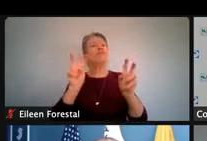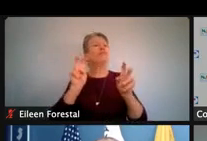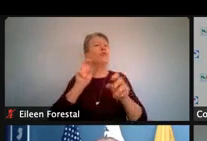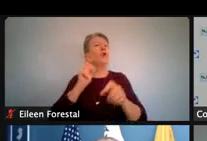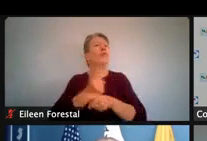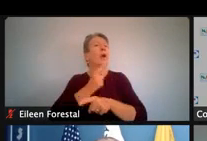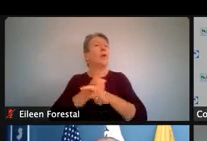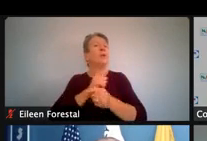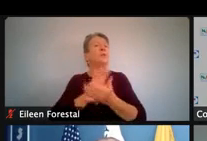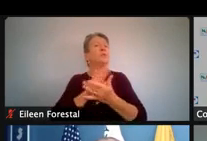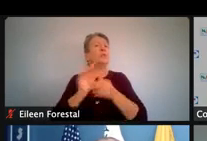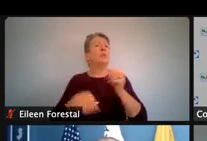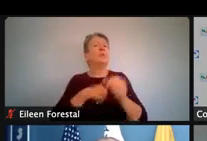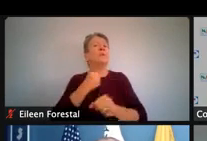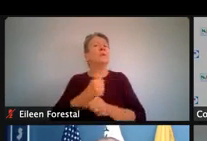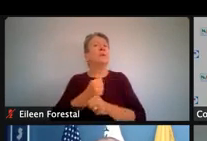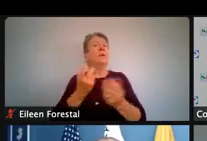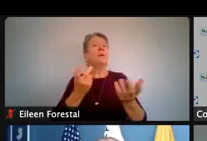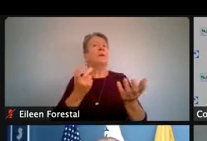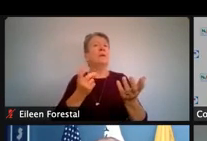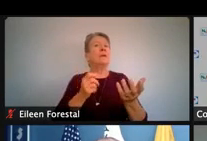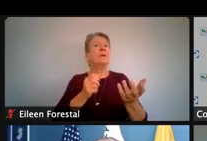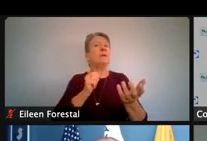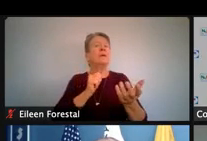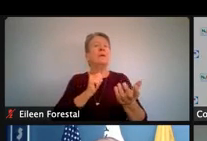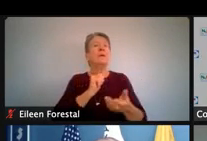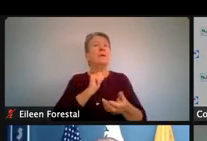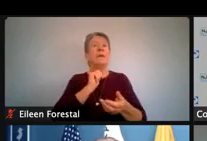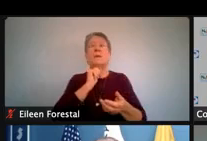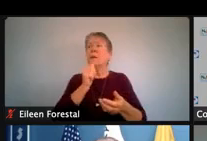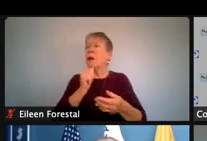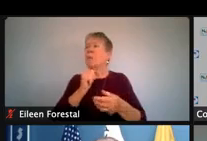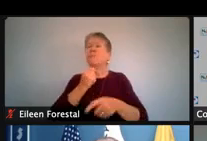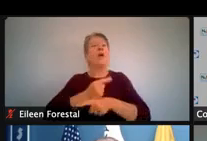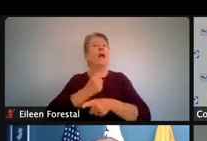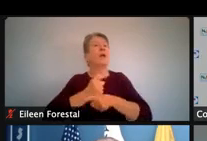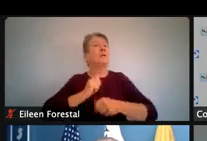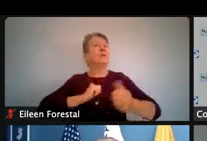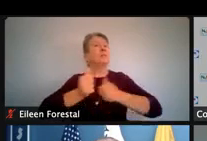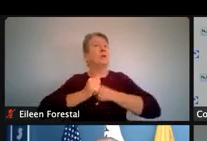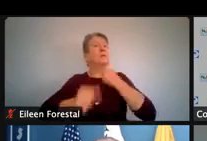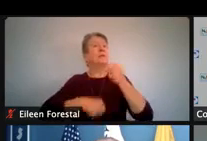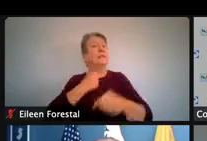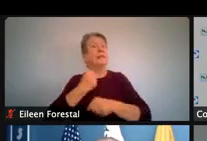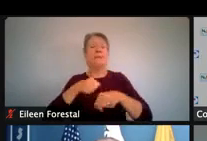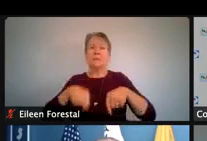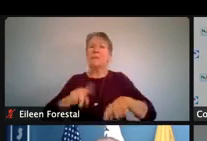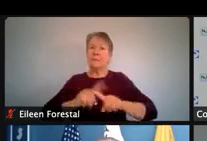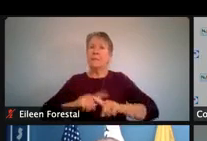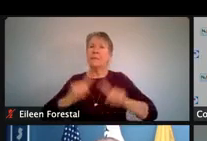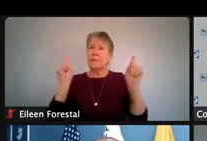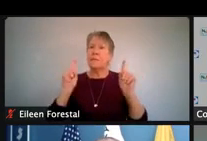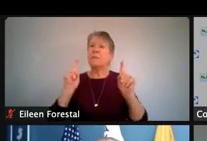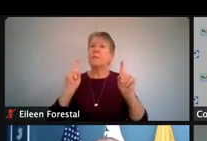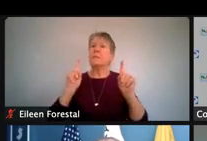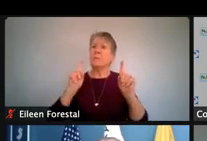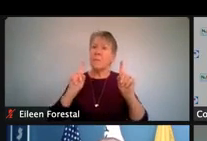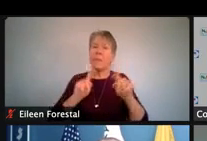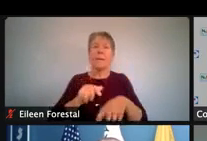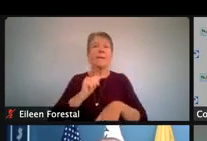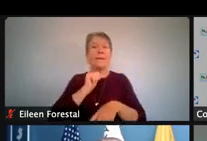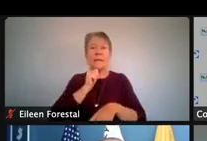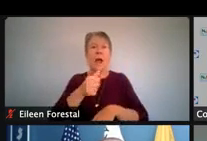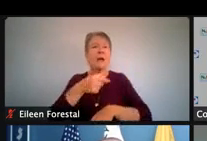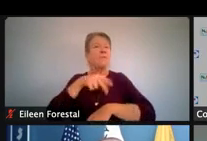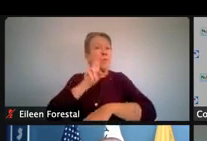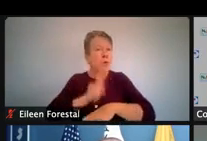year, period. We need folks to do the right thing. And the down payment on hopefully getting back